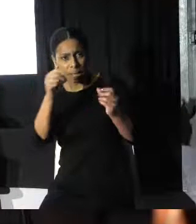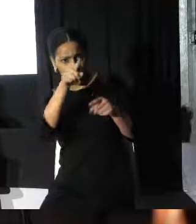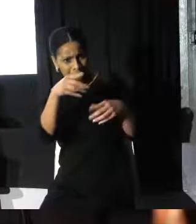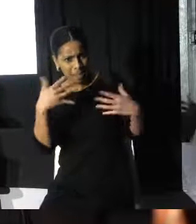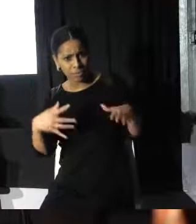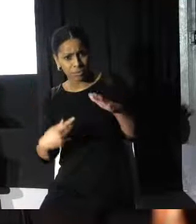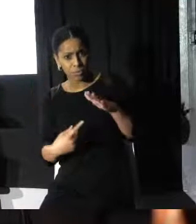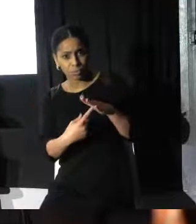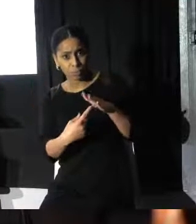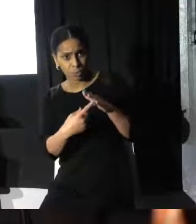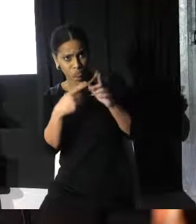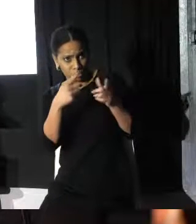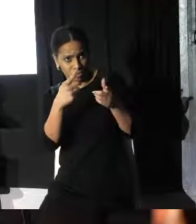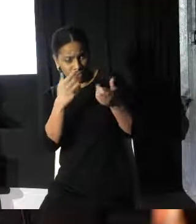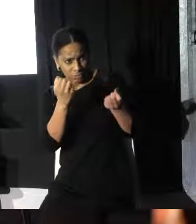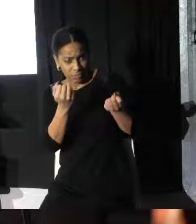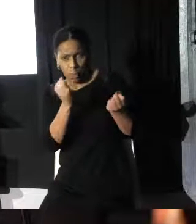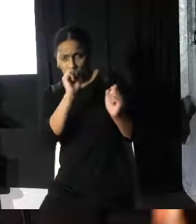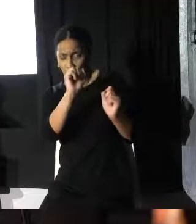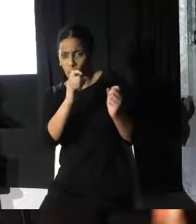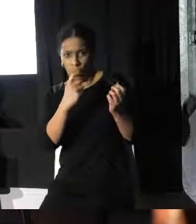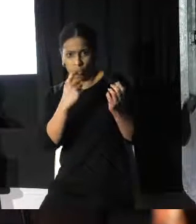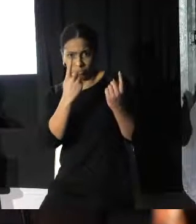of restitution, because, of course,